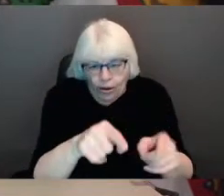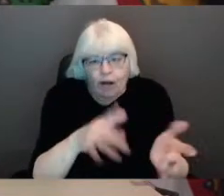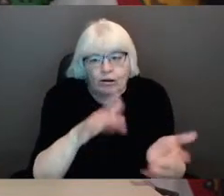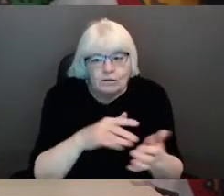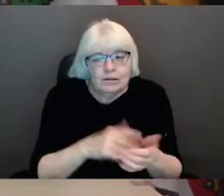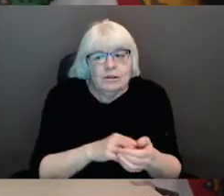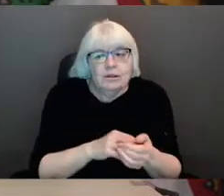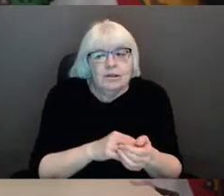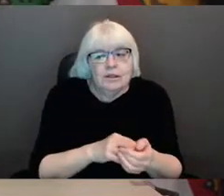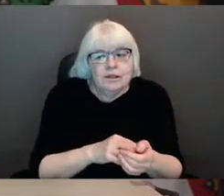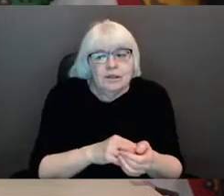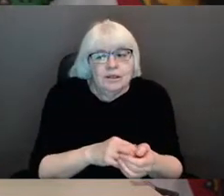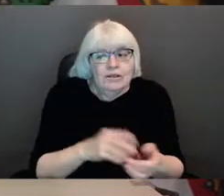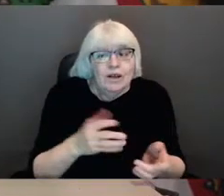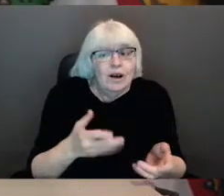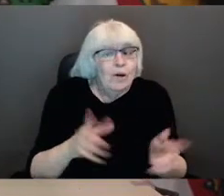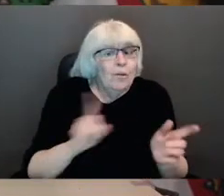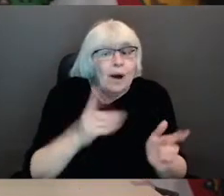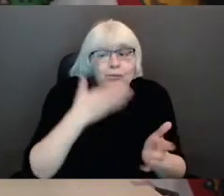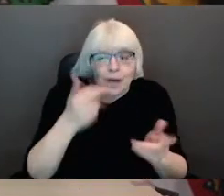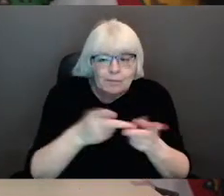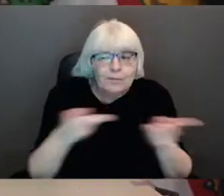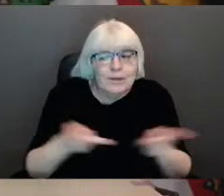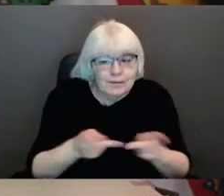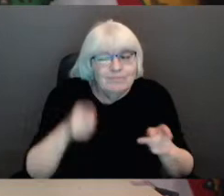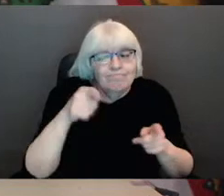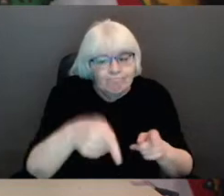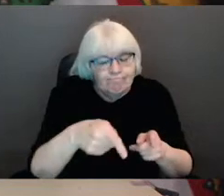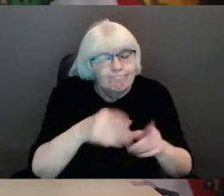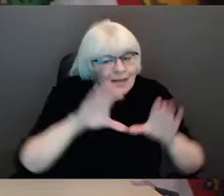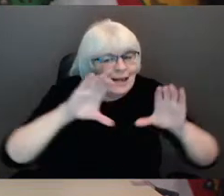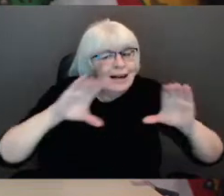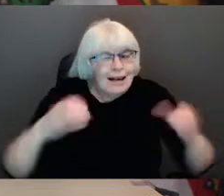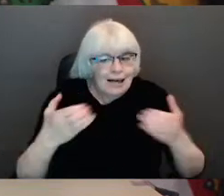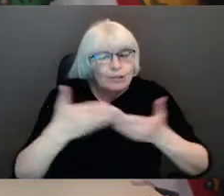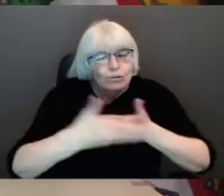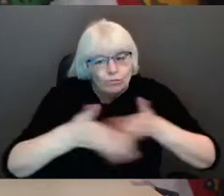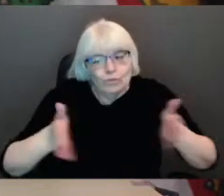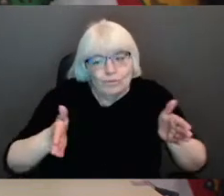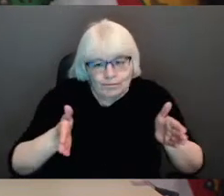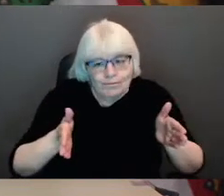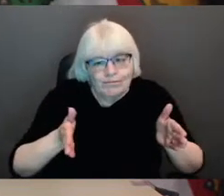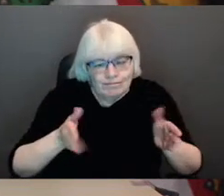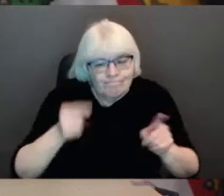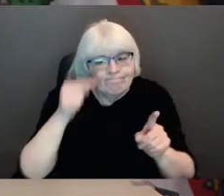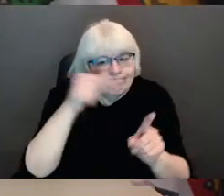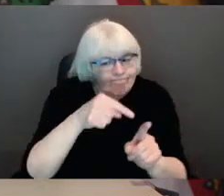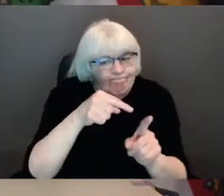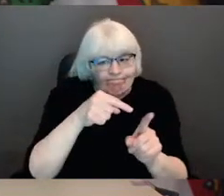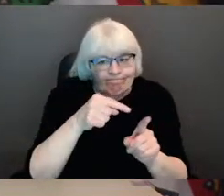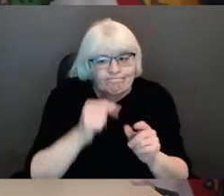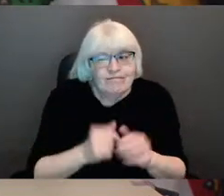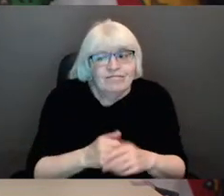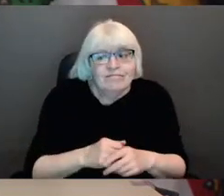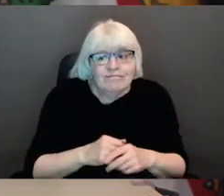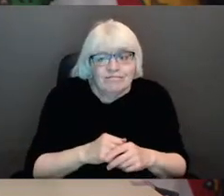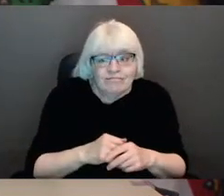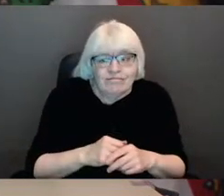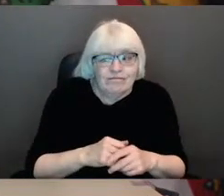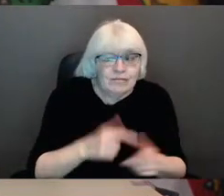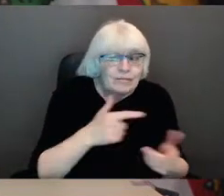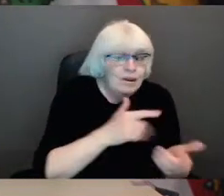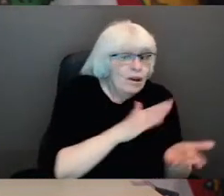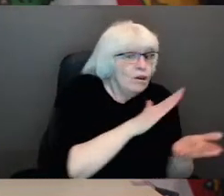classroom. And although some of the measures happen within the walls of our schools or our homes, keeping our students